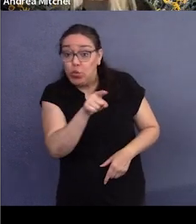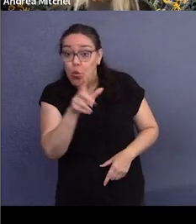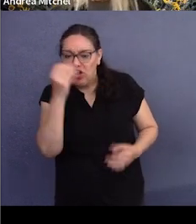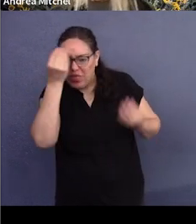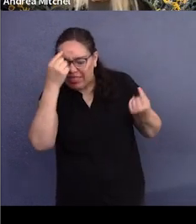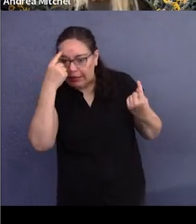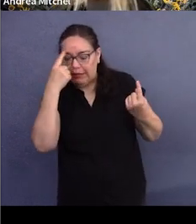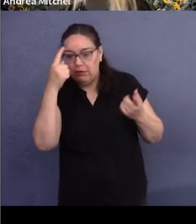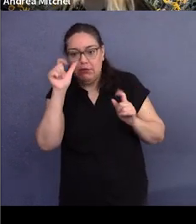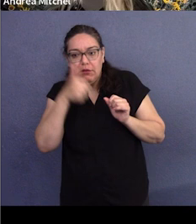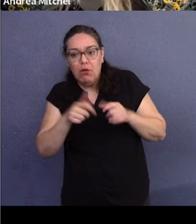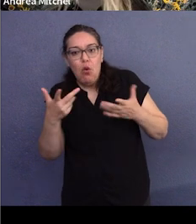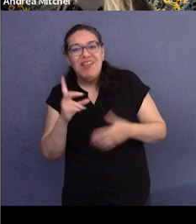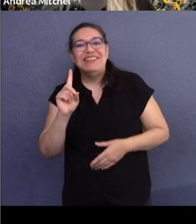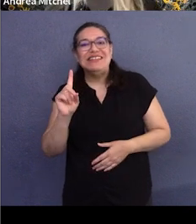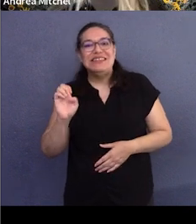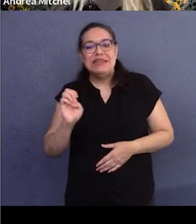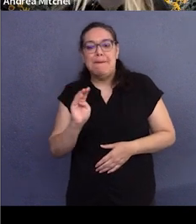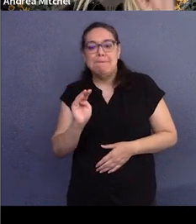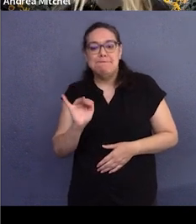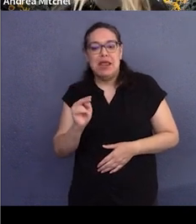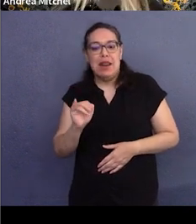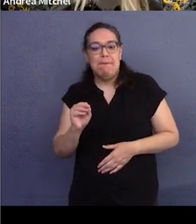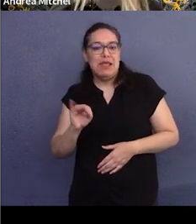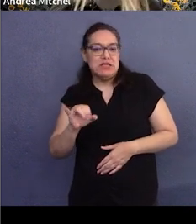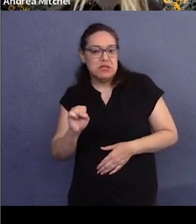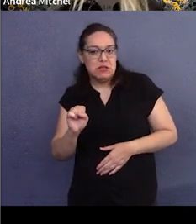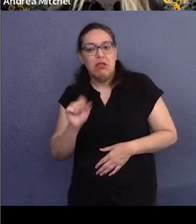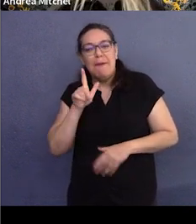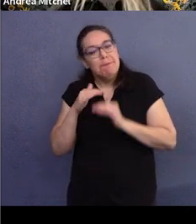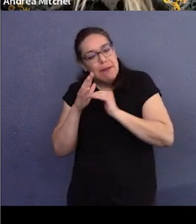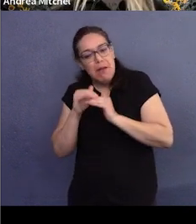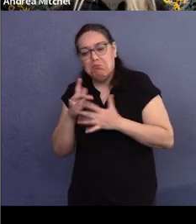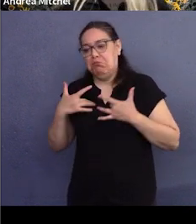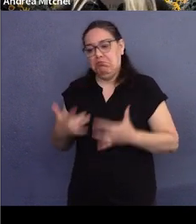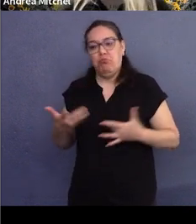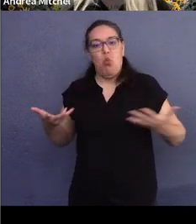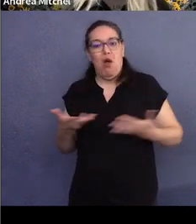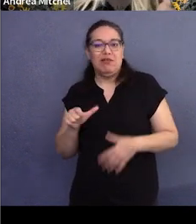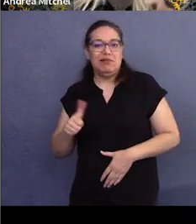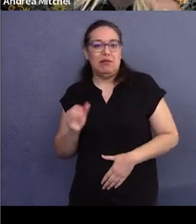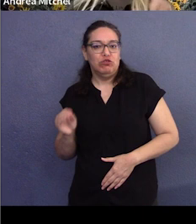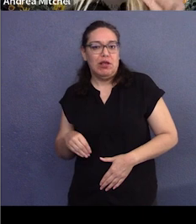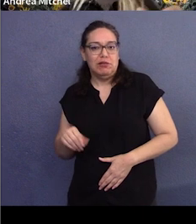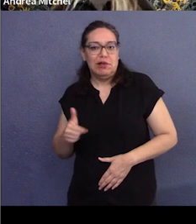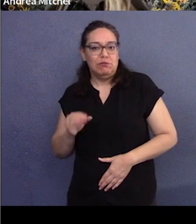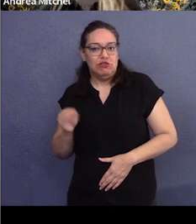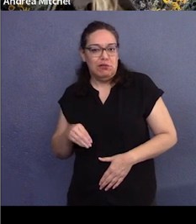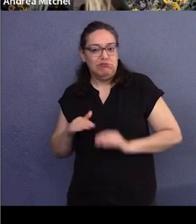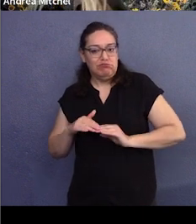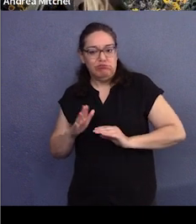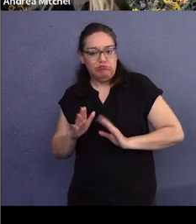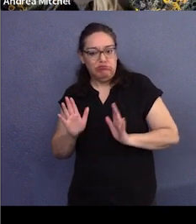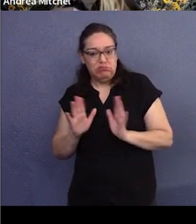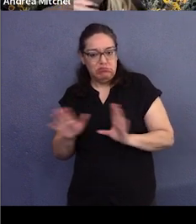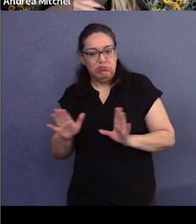the minimum, which is generally it's 10%. So I don't think that if you're able to, now